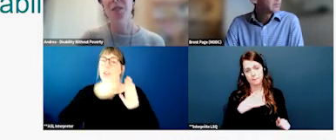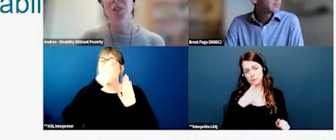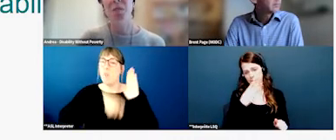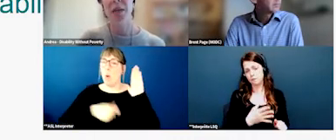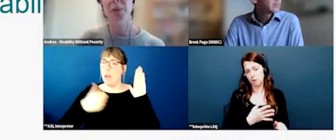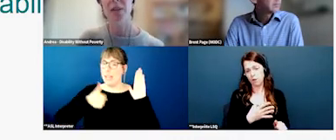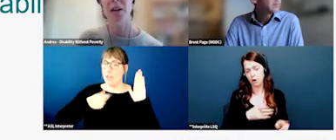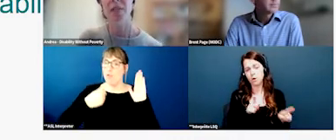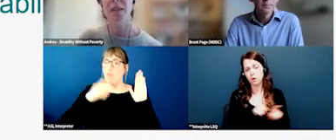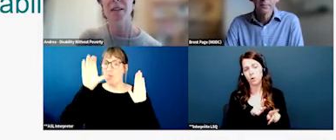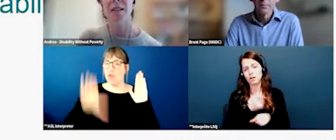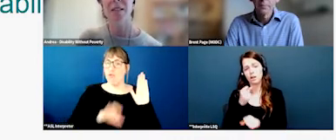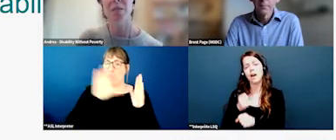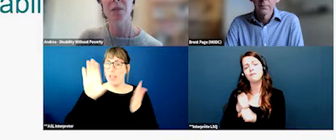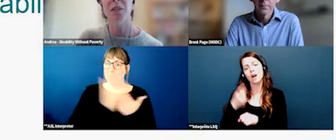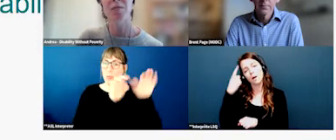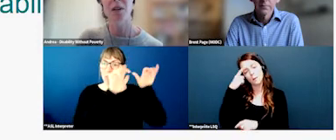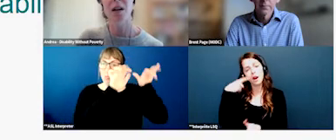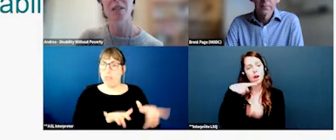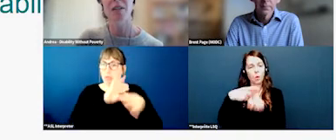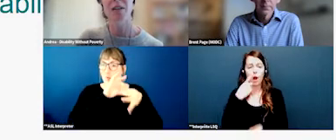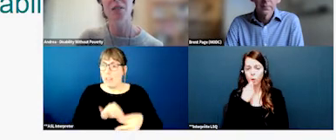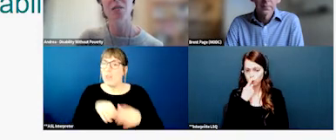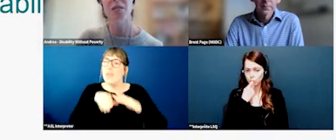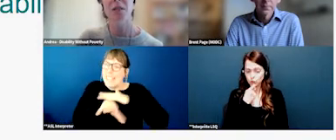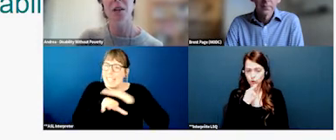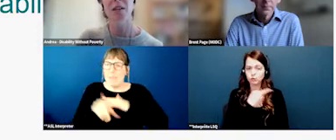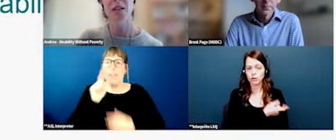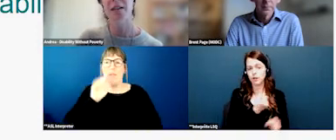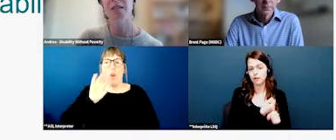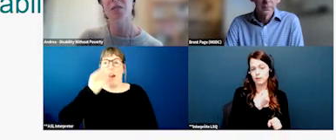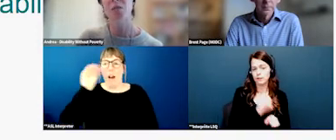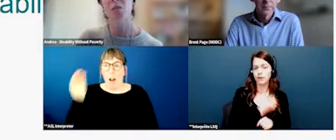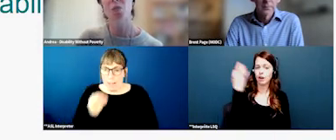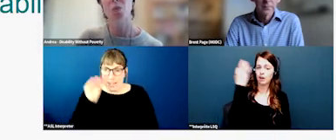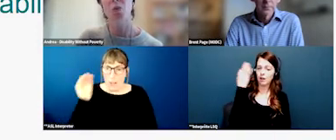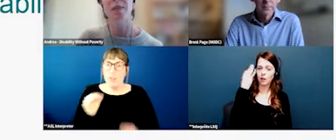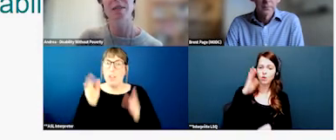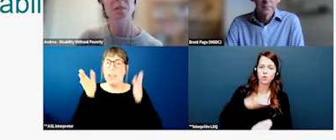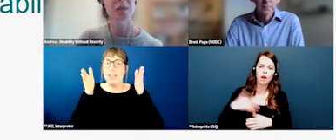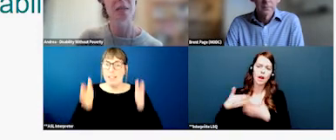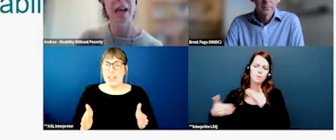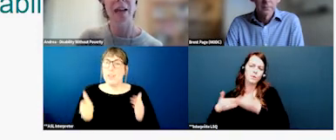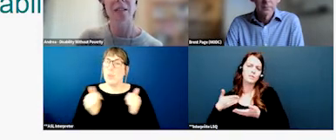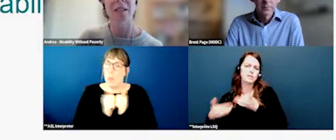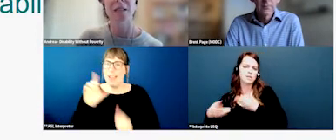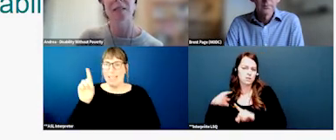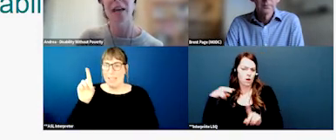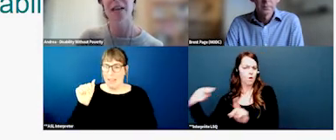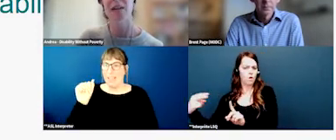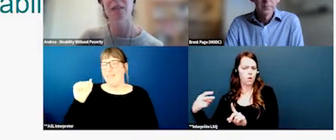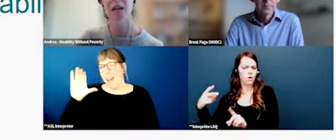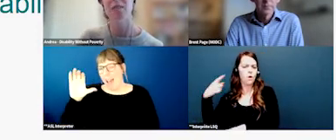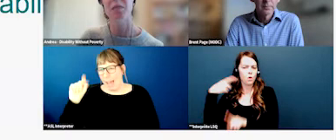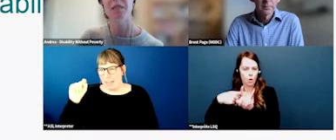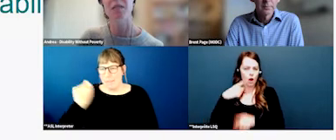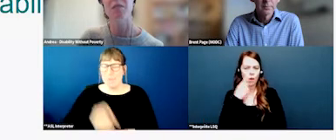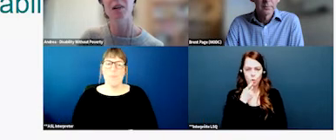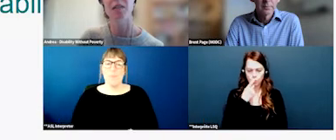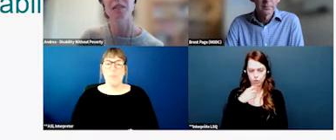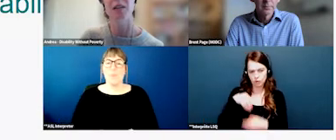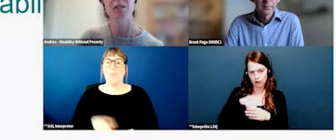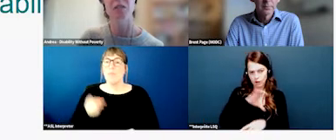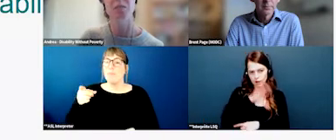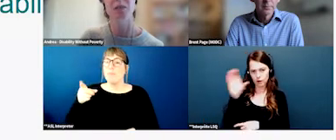Cross position paper on the accessibility for Ontarians with Disability Act and sat on the Government